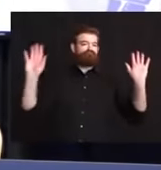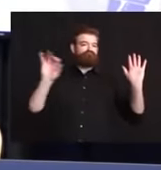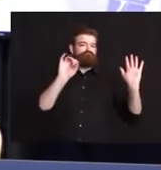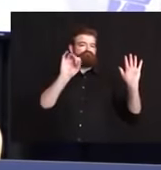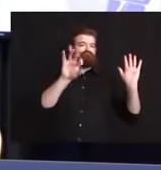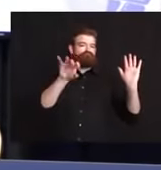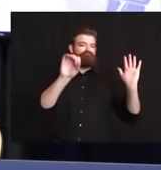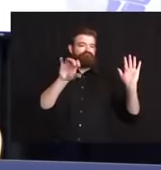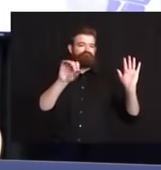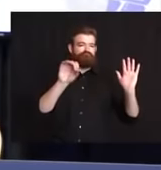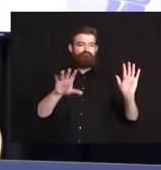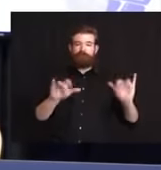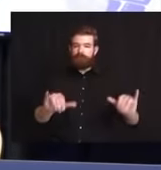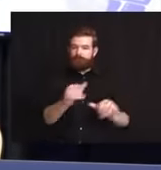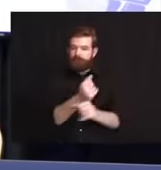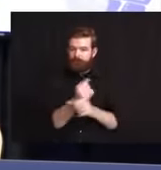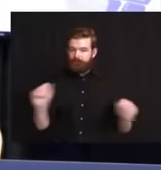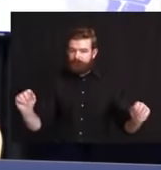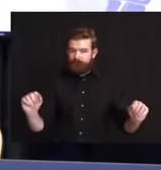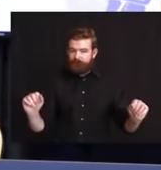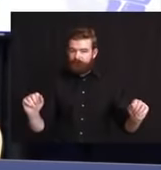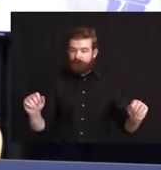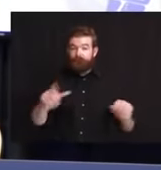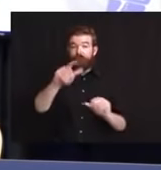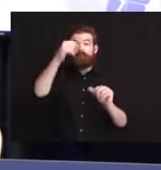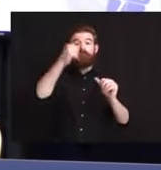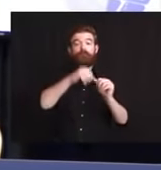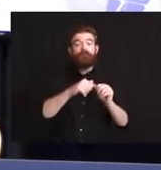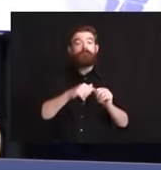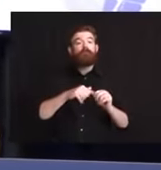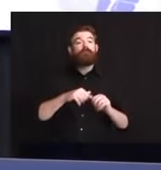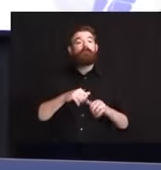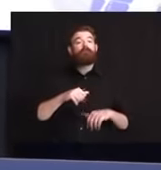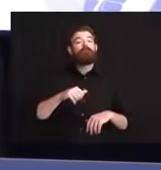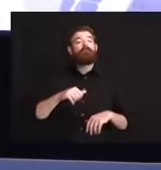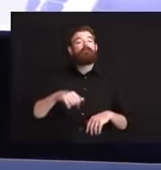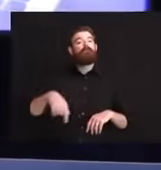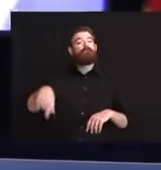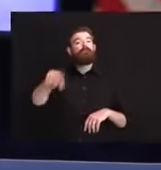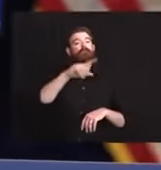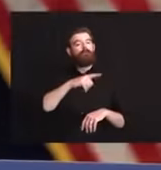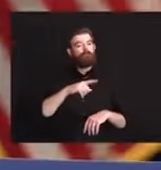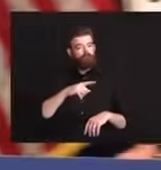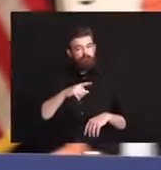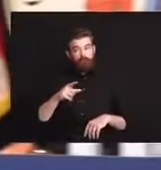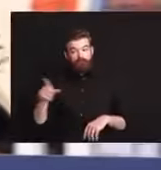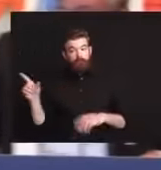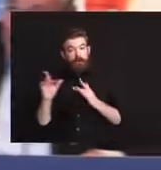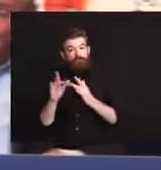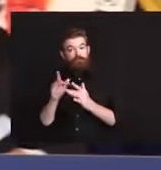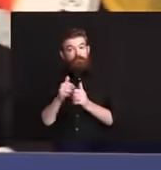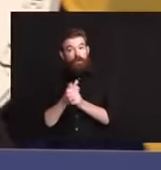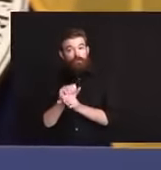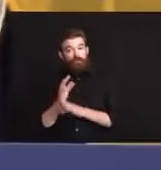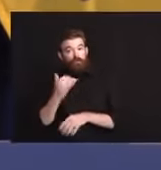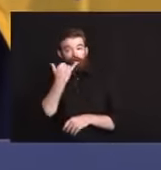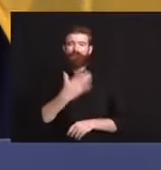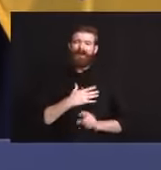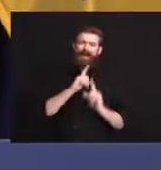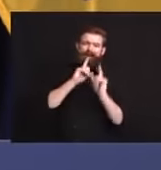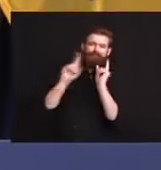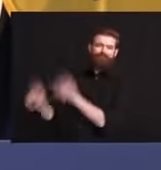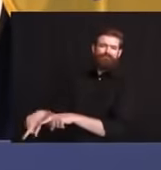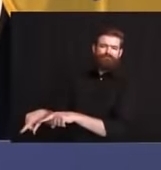remember, for each other and for us all, please take the call. Thank you. I admit that just before you said don't touch